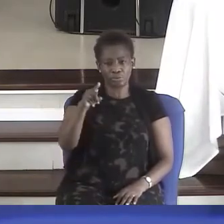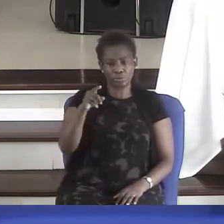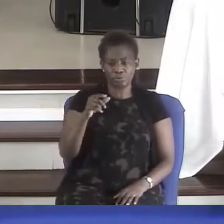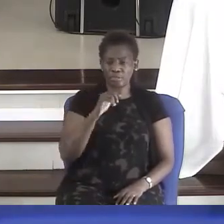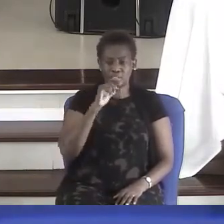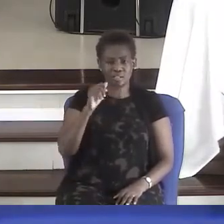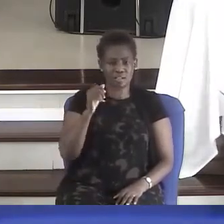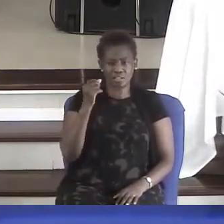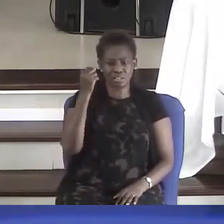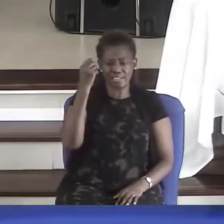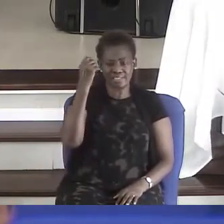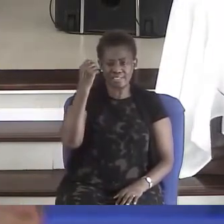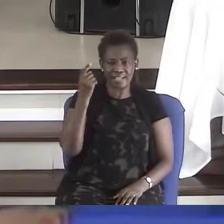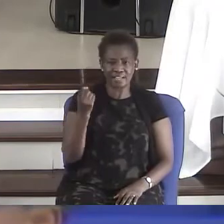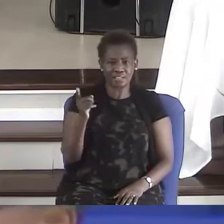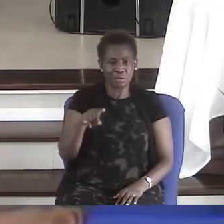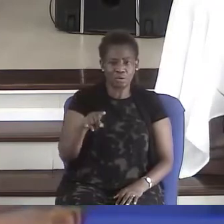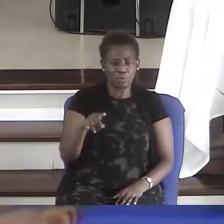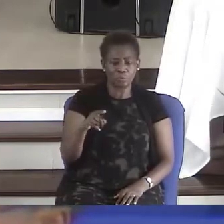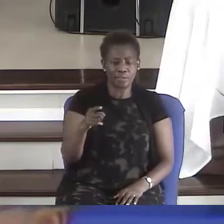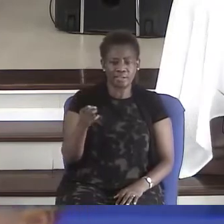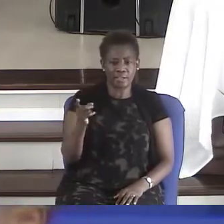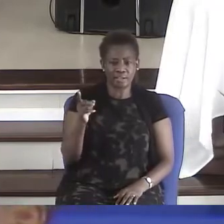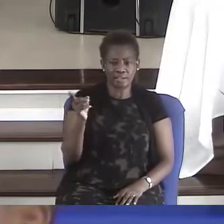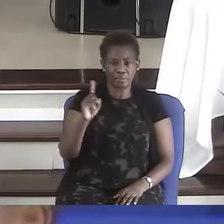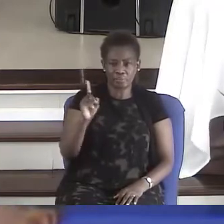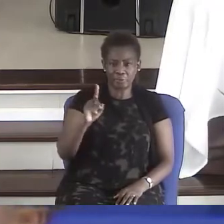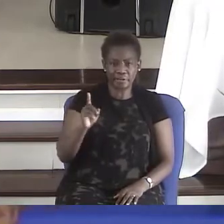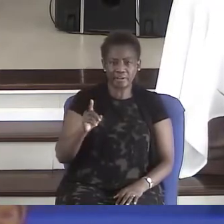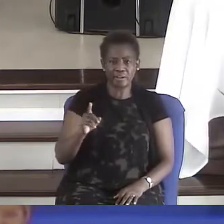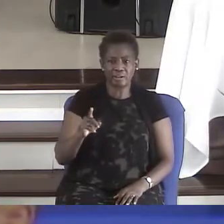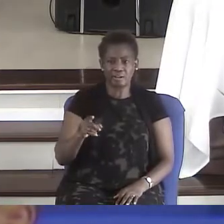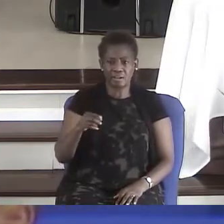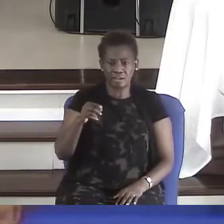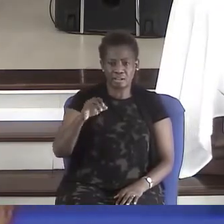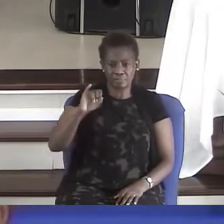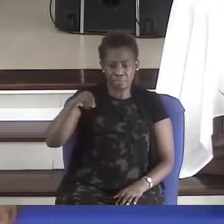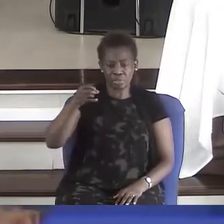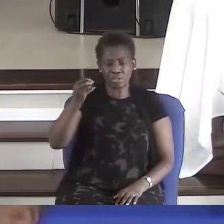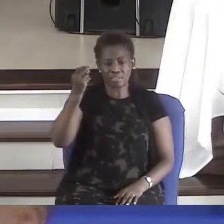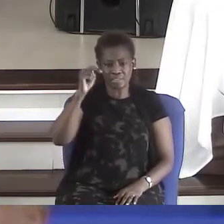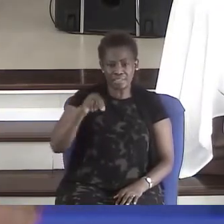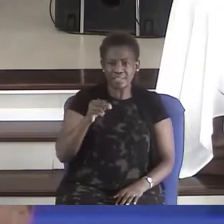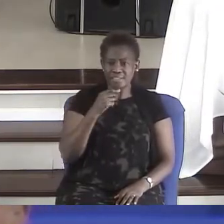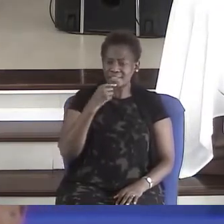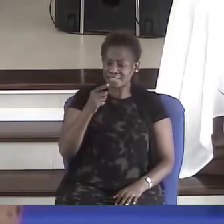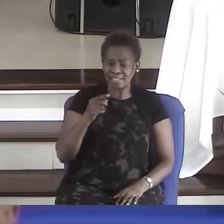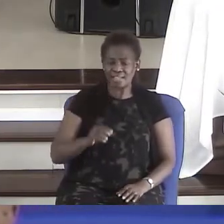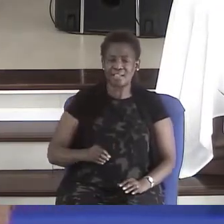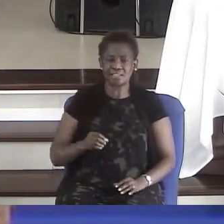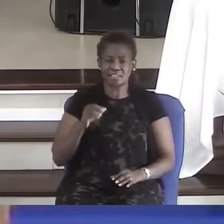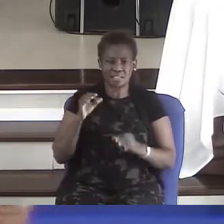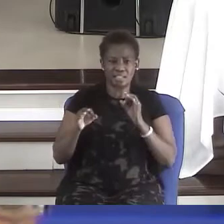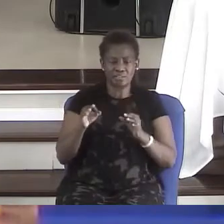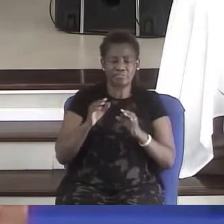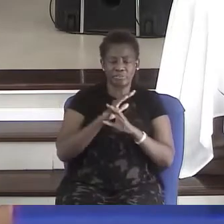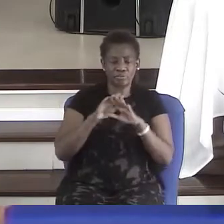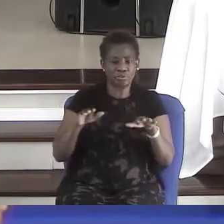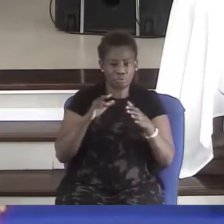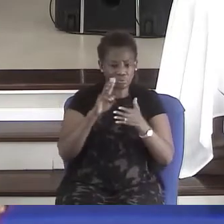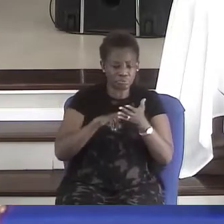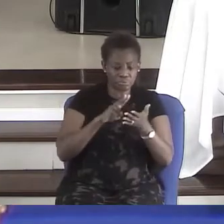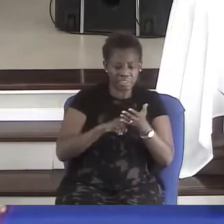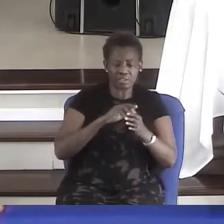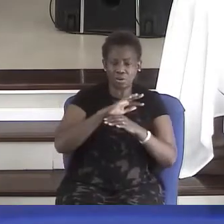important. Many years had passed. John came on the scene. He was not a copycat. I challenge